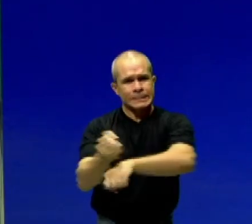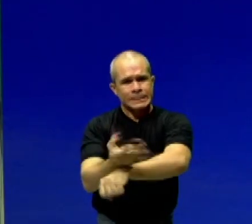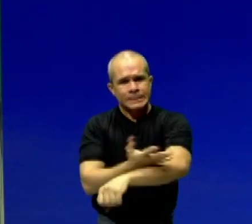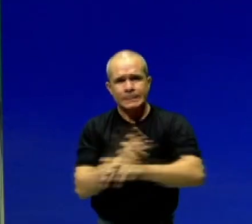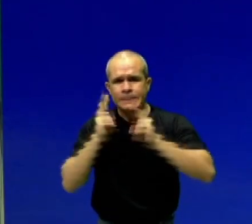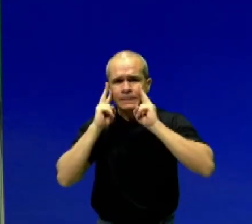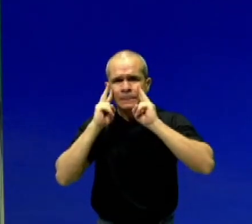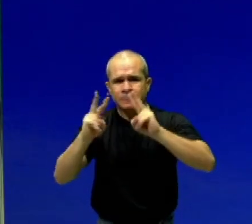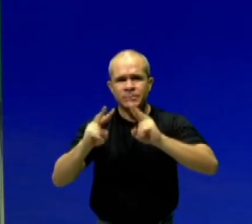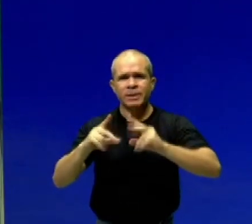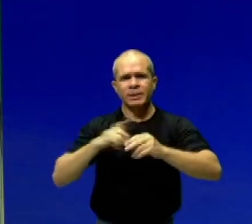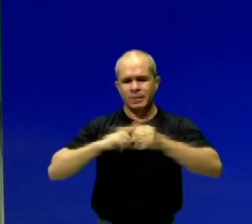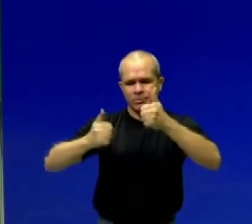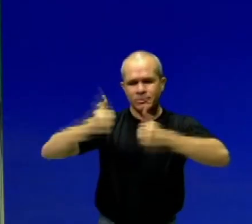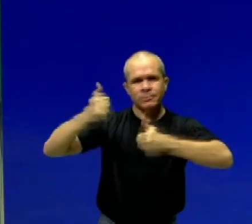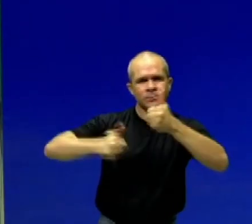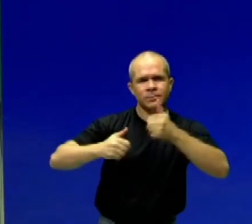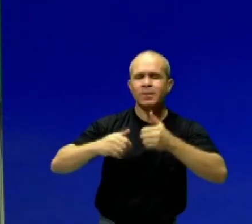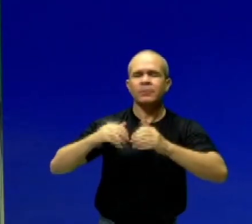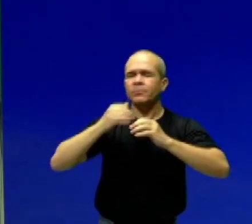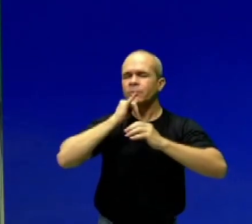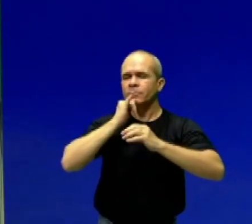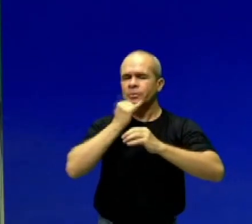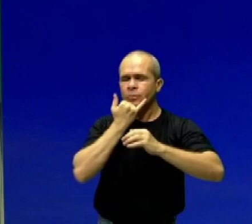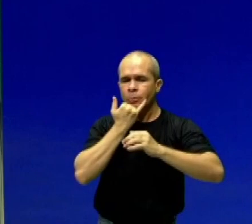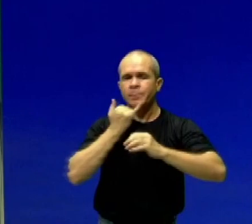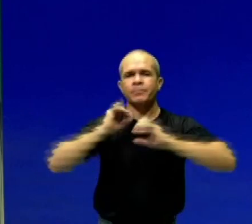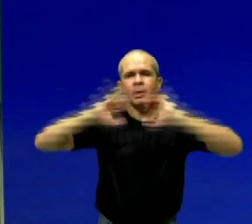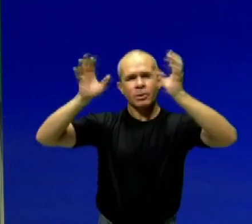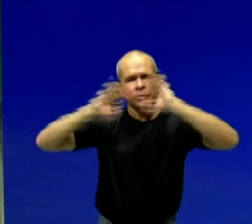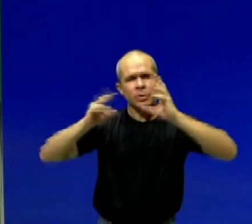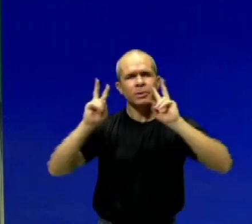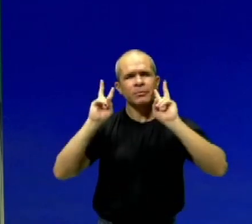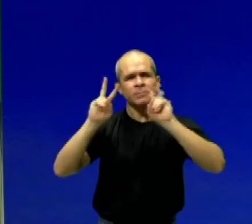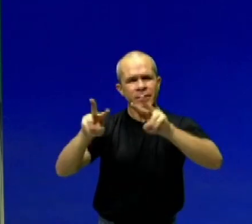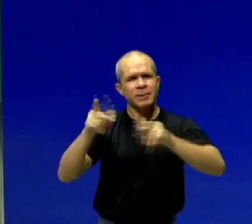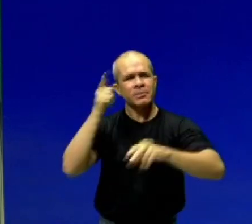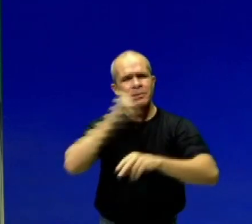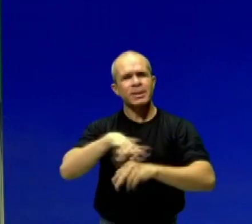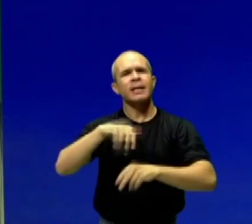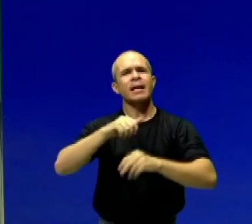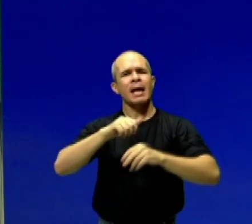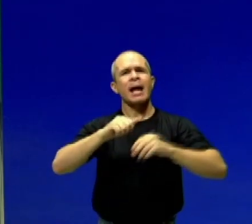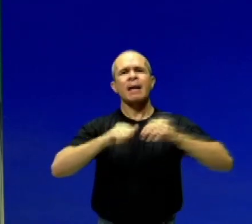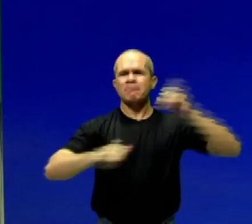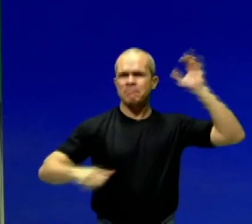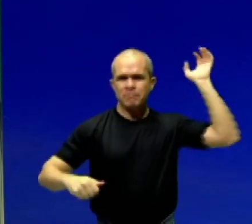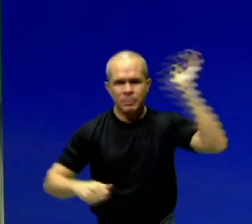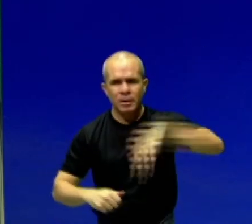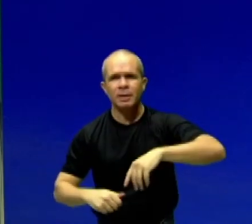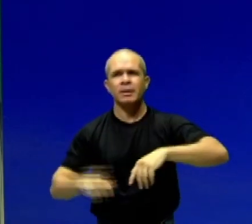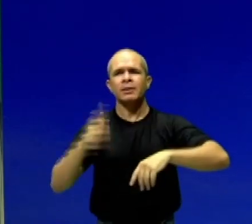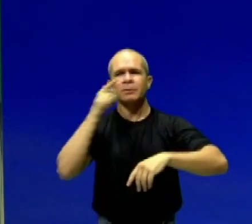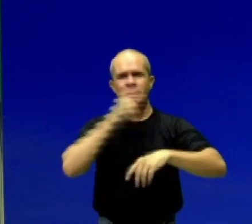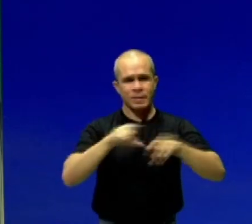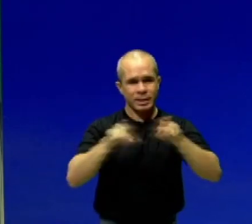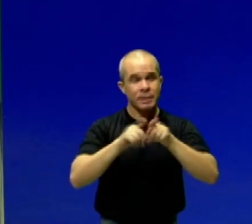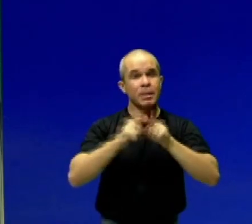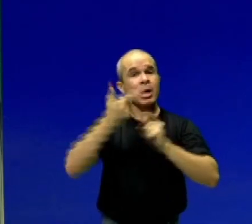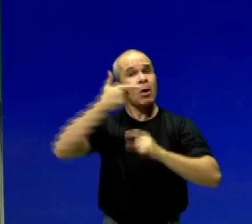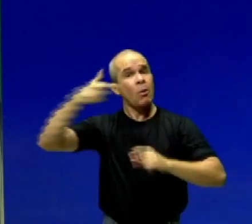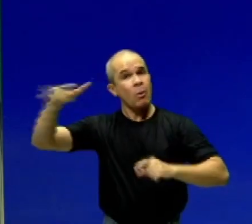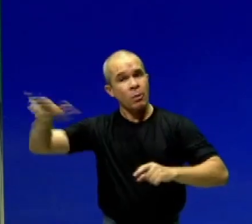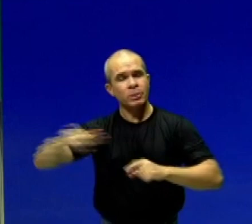vendo aquele jogo de voleibol, você consegue ver o attack. E você também consegue ver o quê? O attack block.